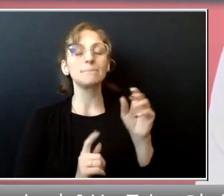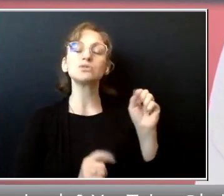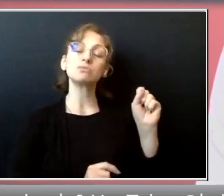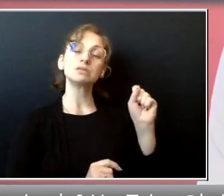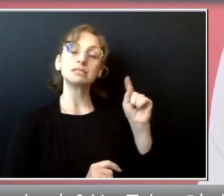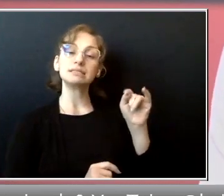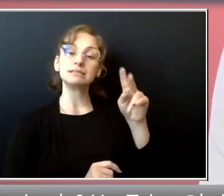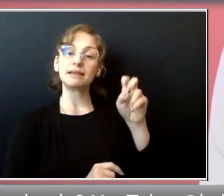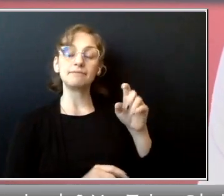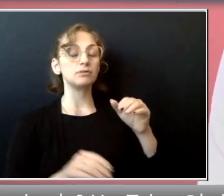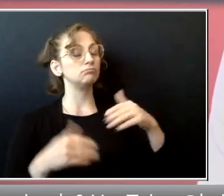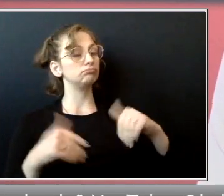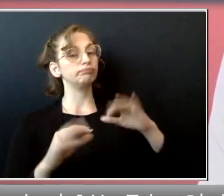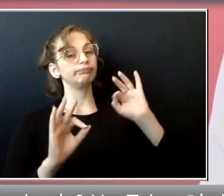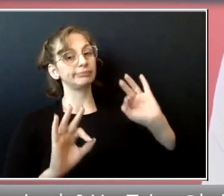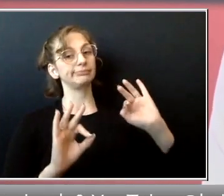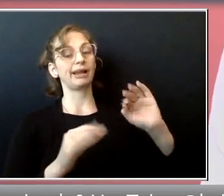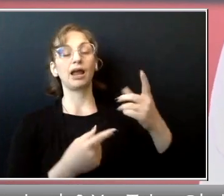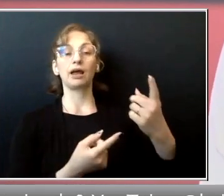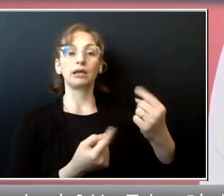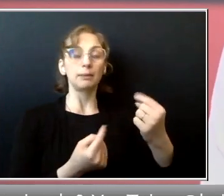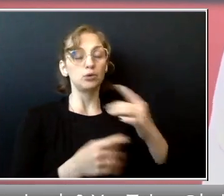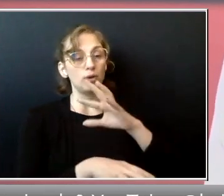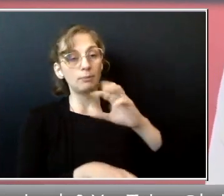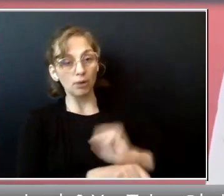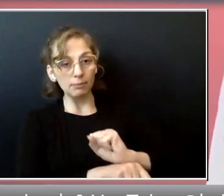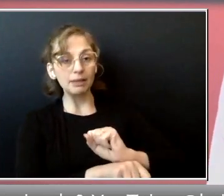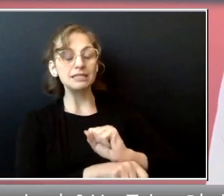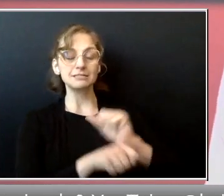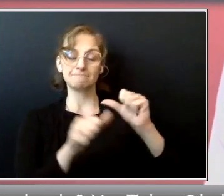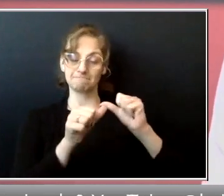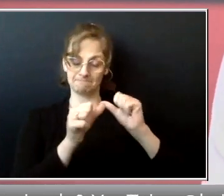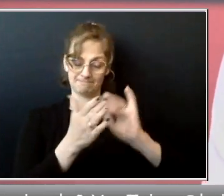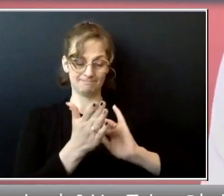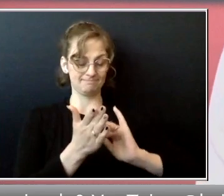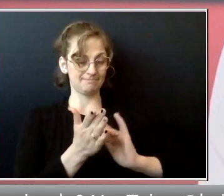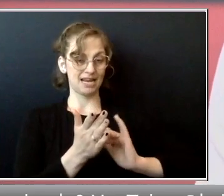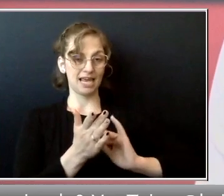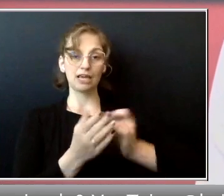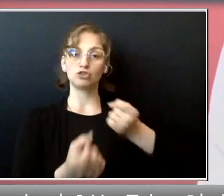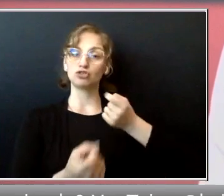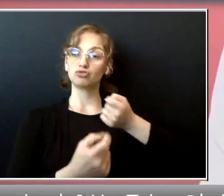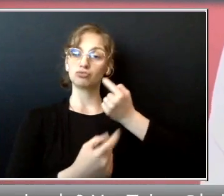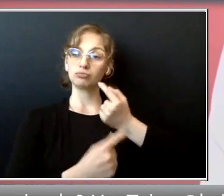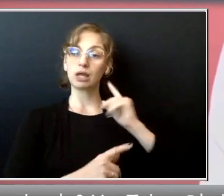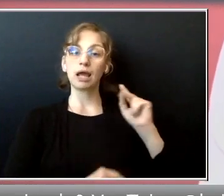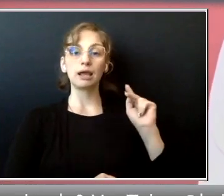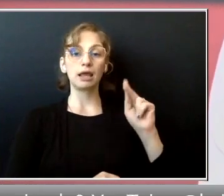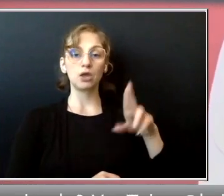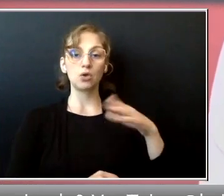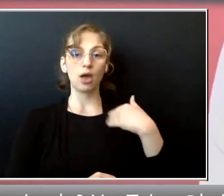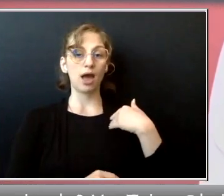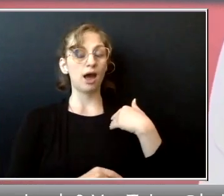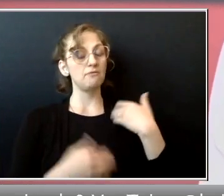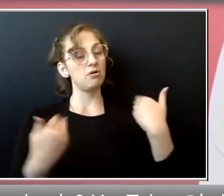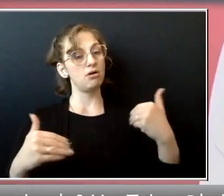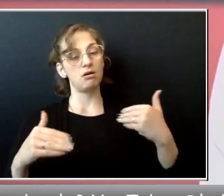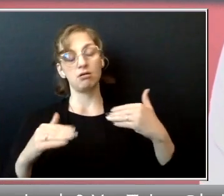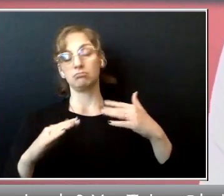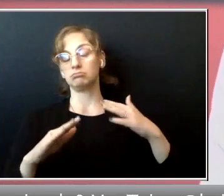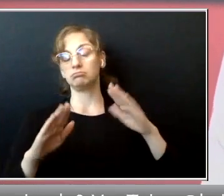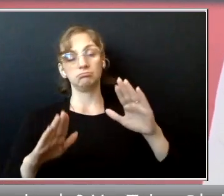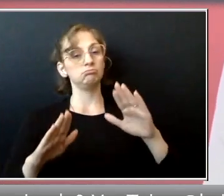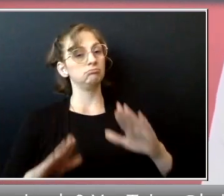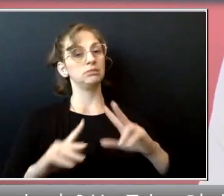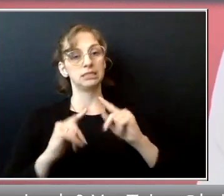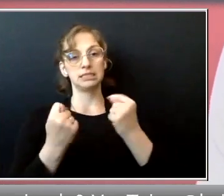on his medications, and we're fortunate at KU to have a very robust team. So his hematologist is very involved. We're